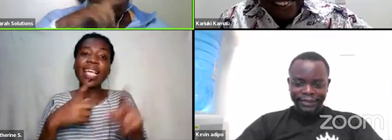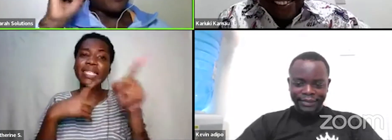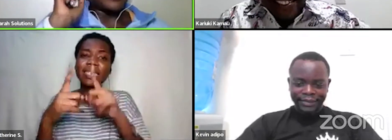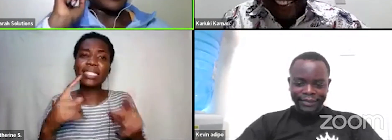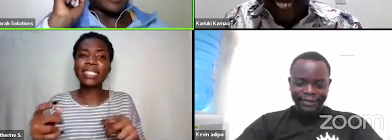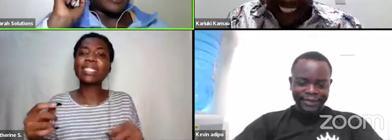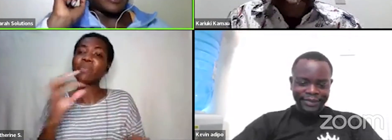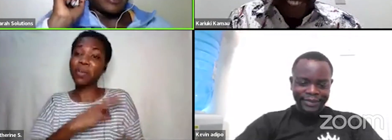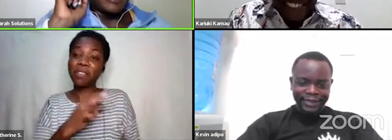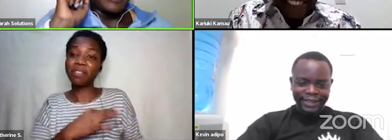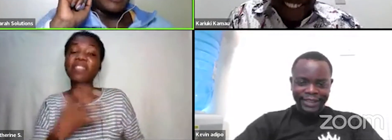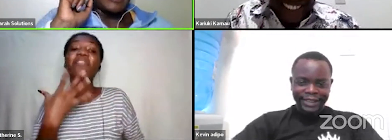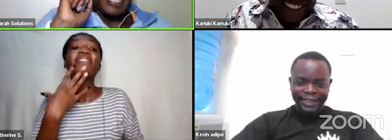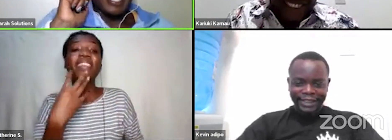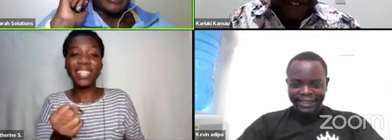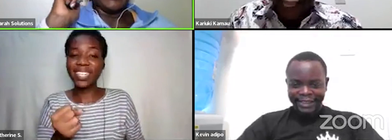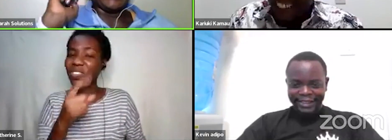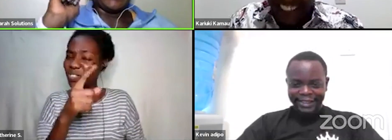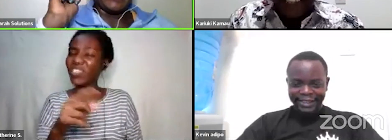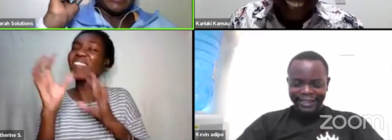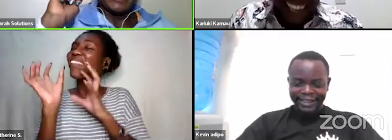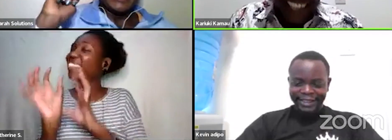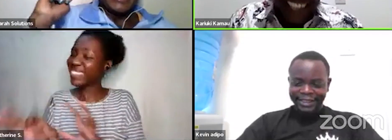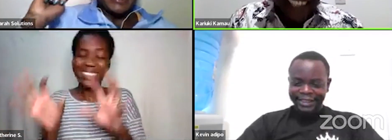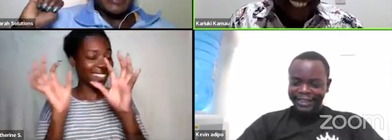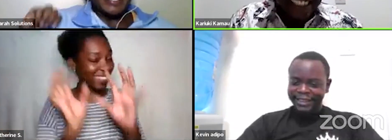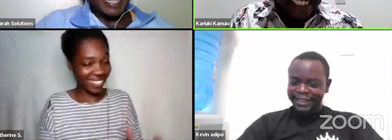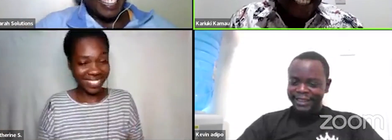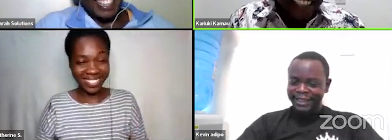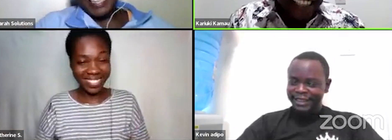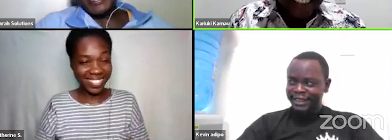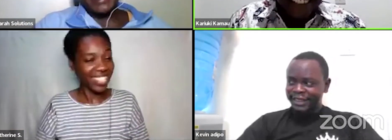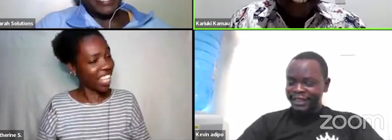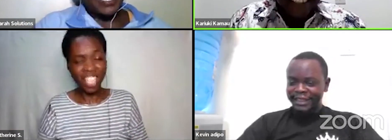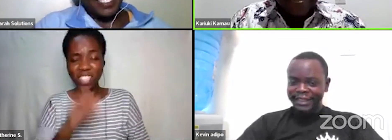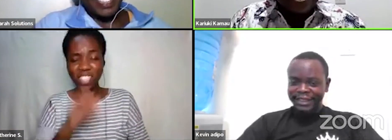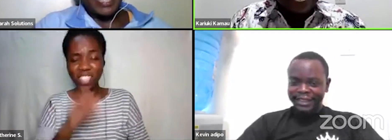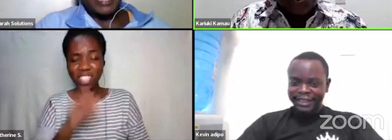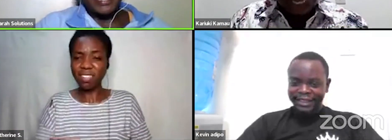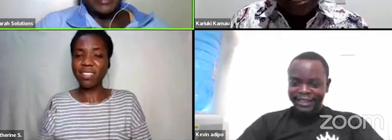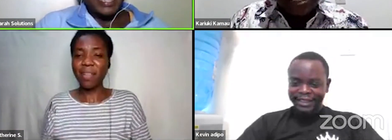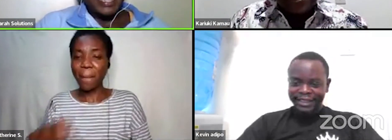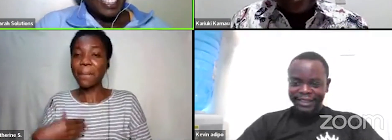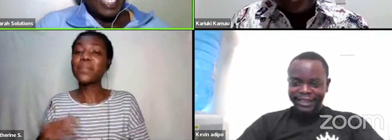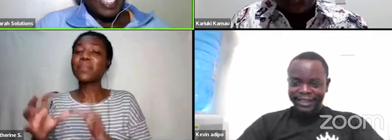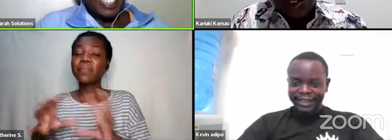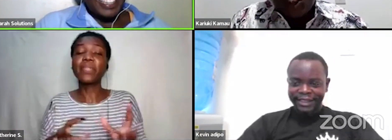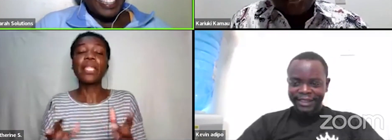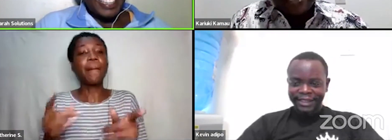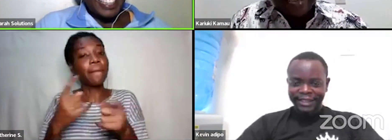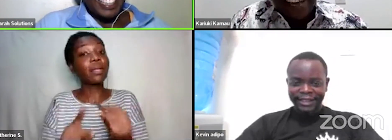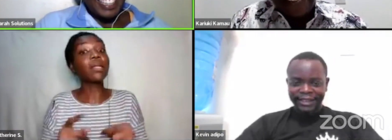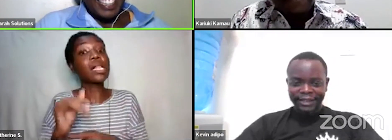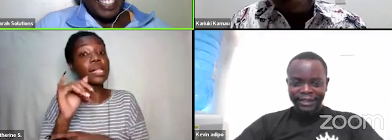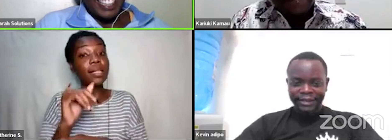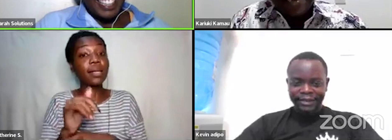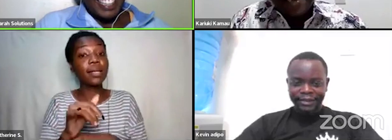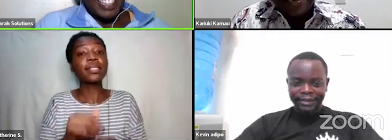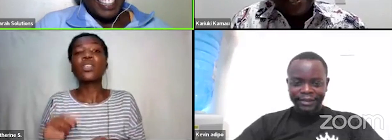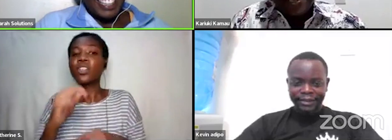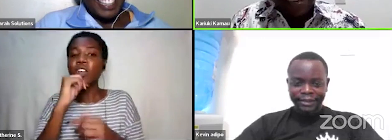500. Hapo ulingangana. Nilingangana. Hey, it could not cover